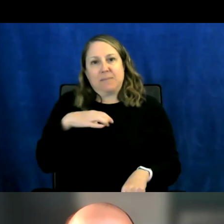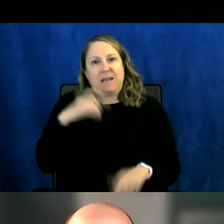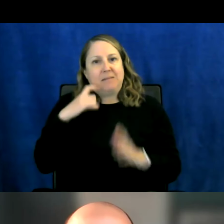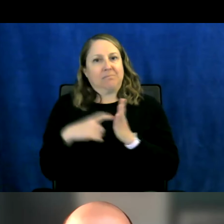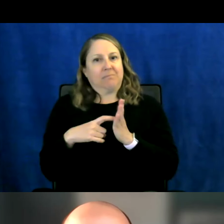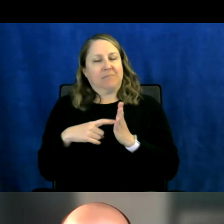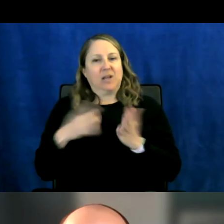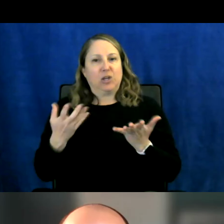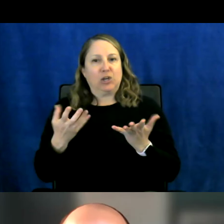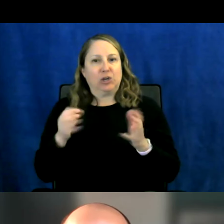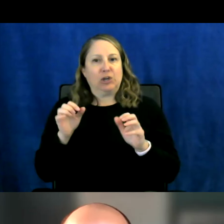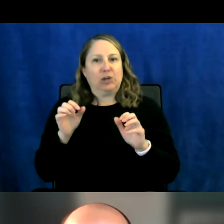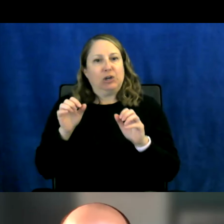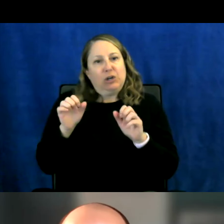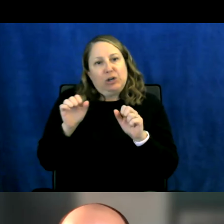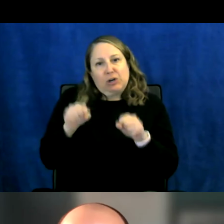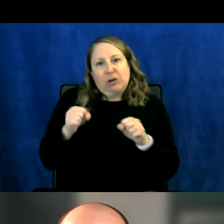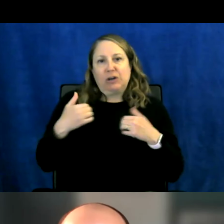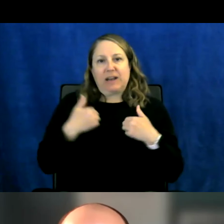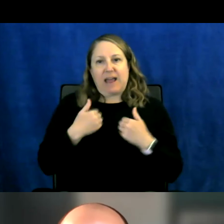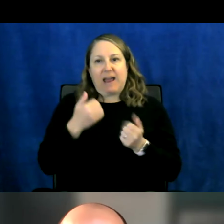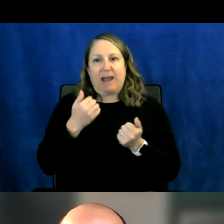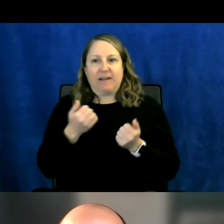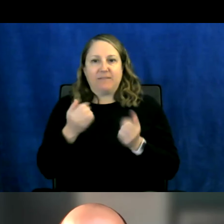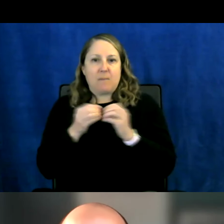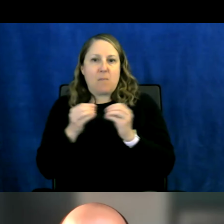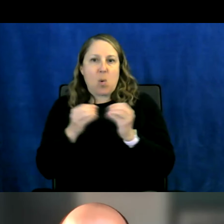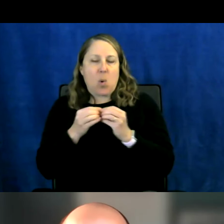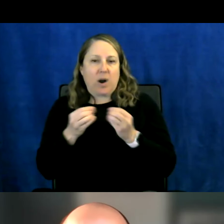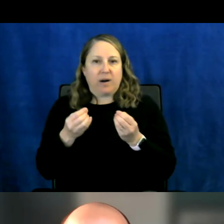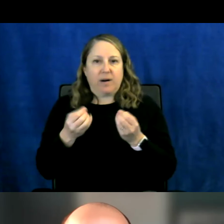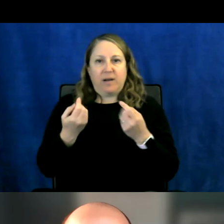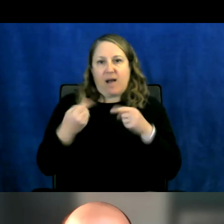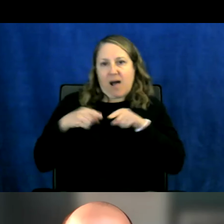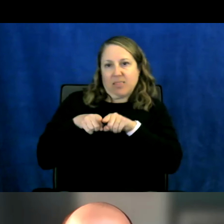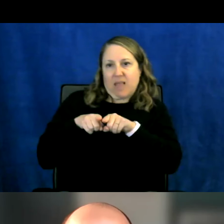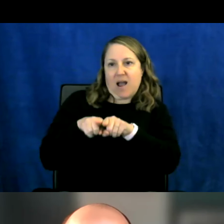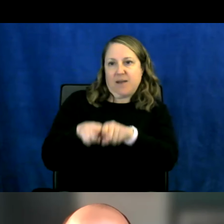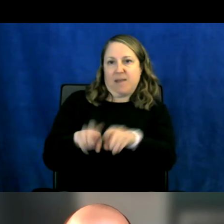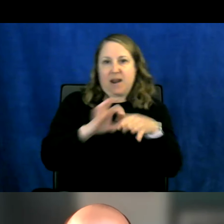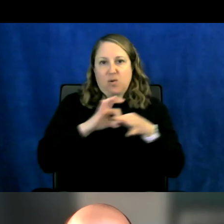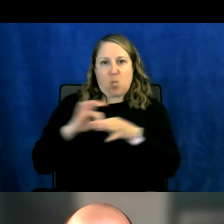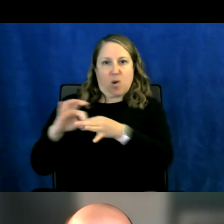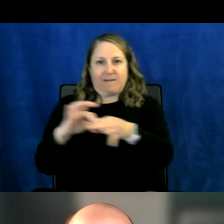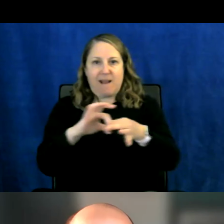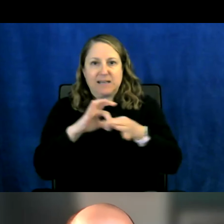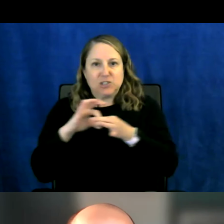be increased alignment and coordination across the committees. Opportunities to really strengthen